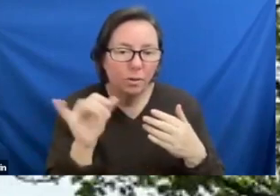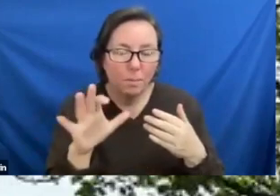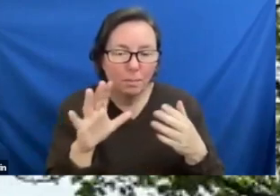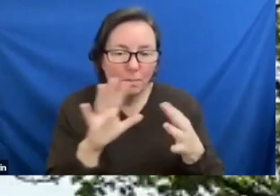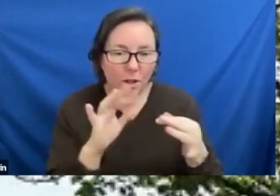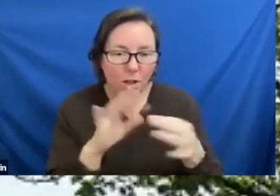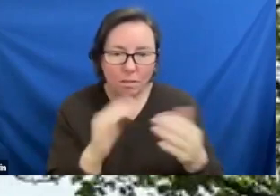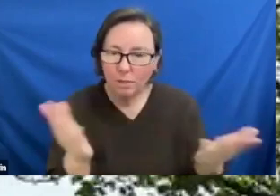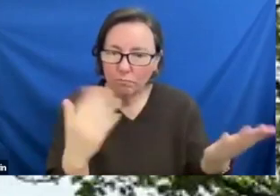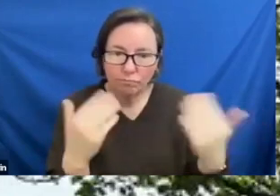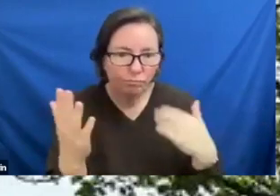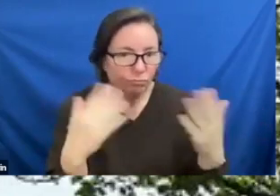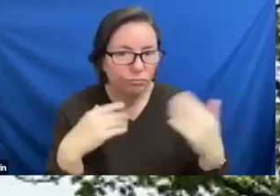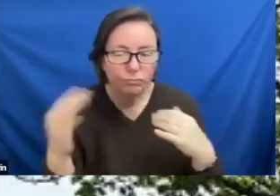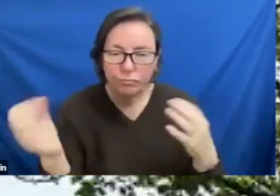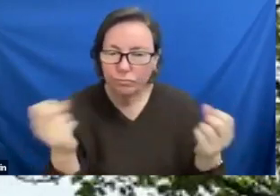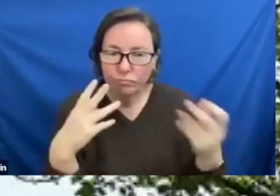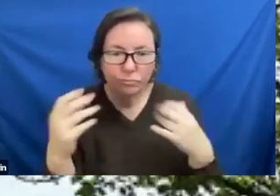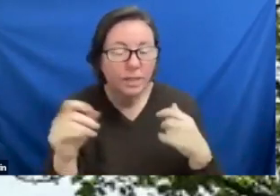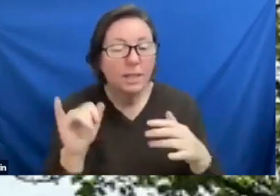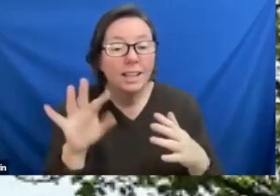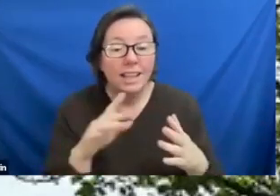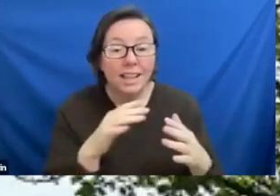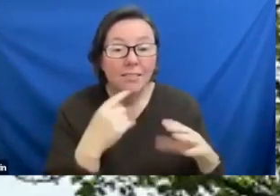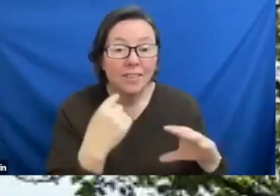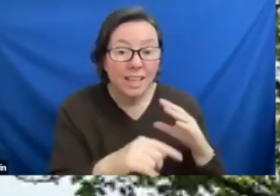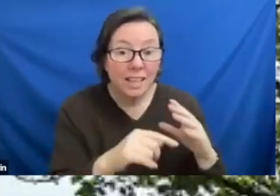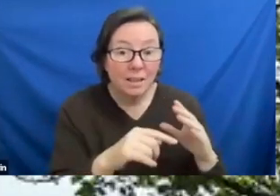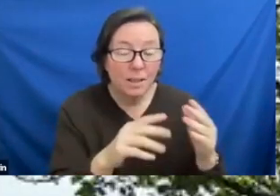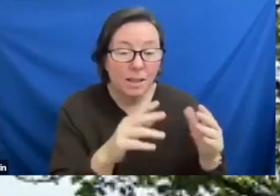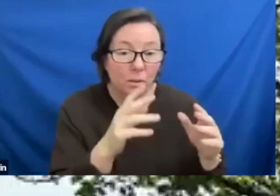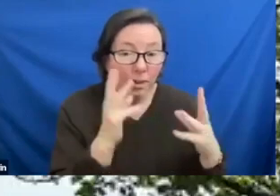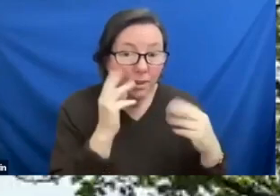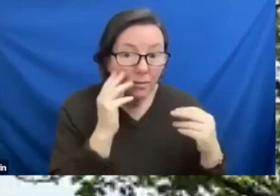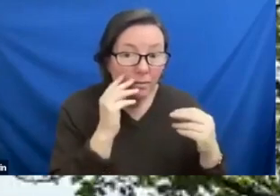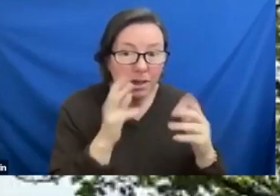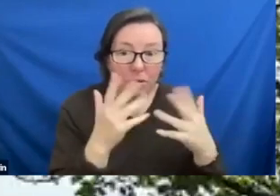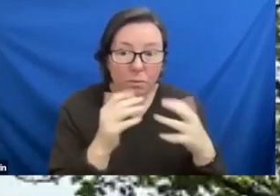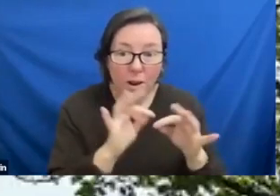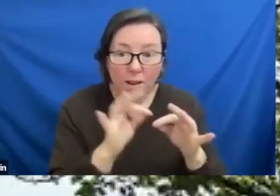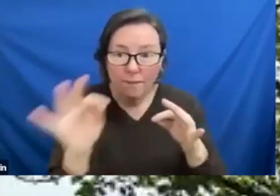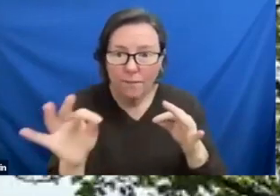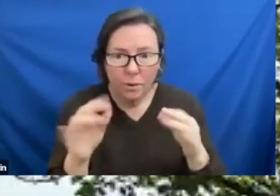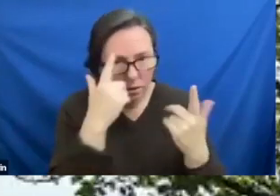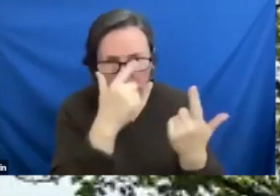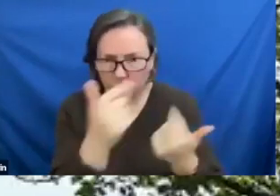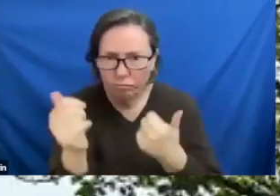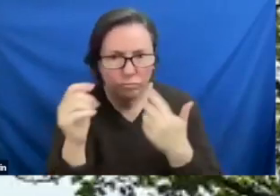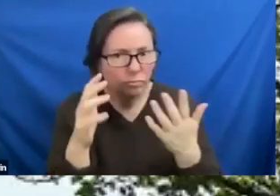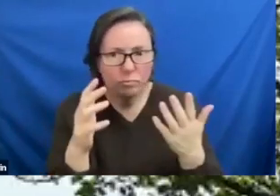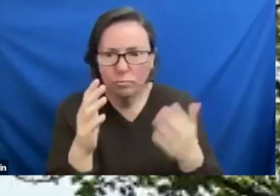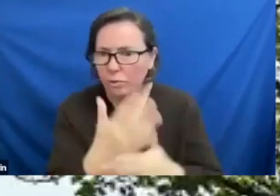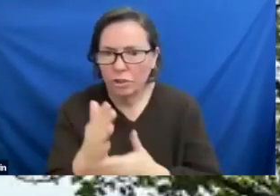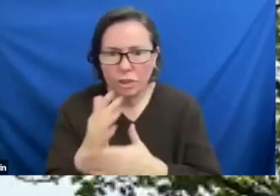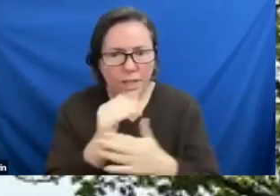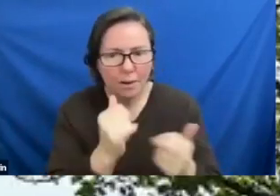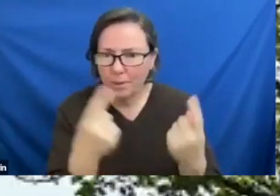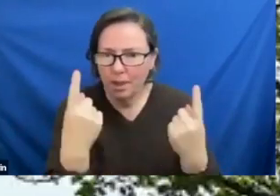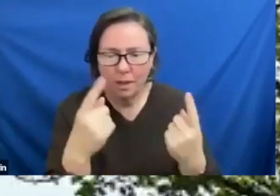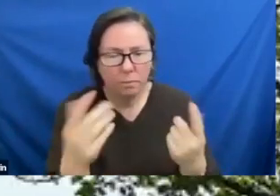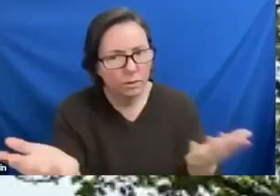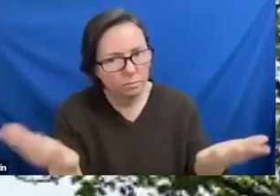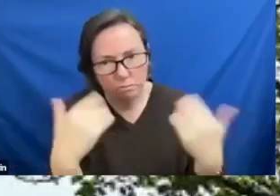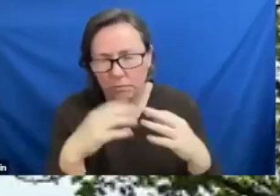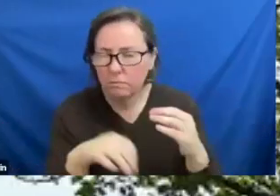that email to anyone else who might be interested in participating in this process, we'd really appreciate that, the